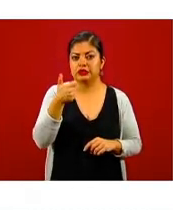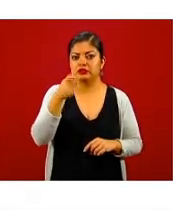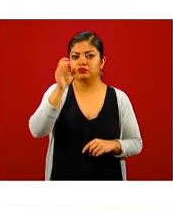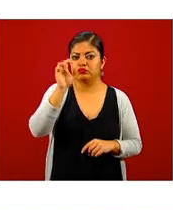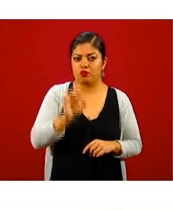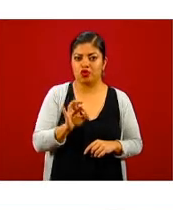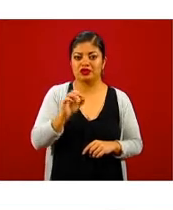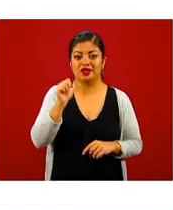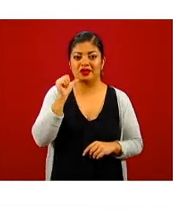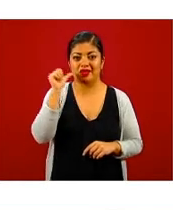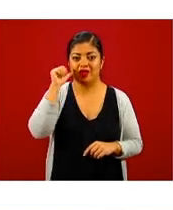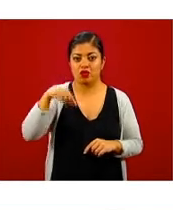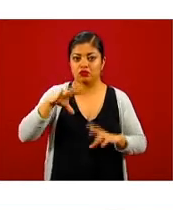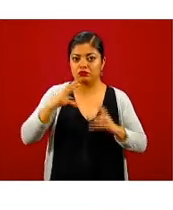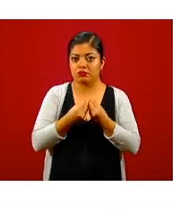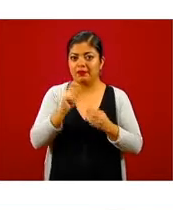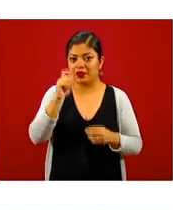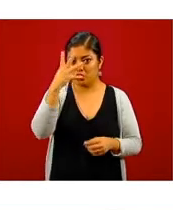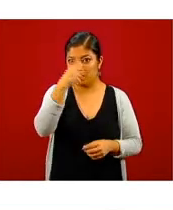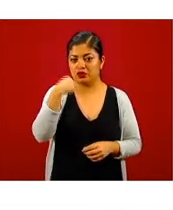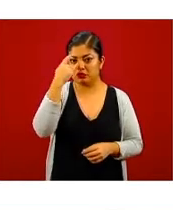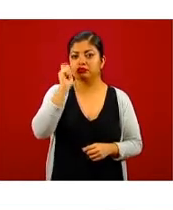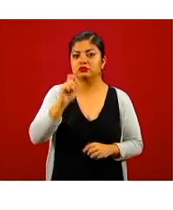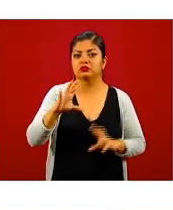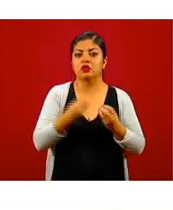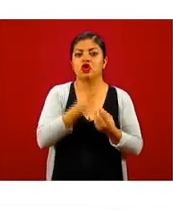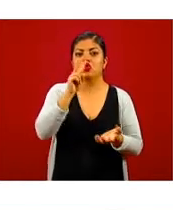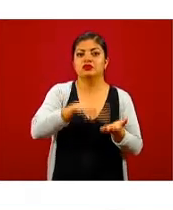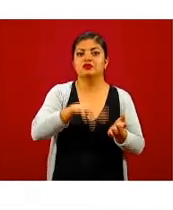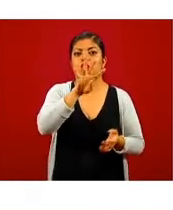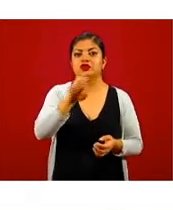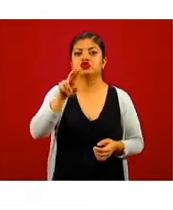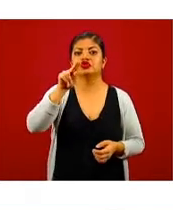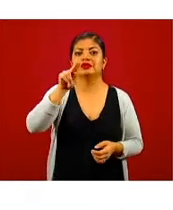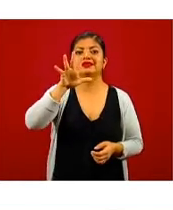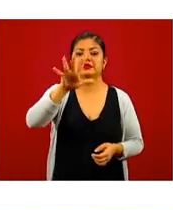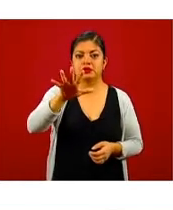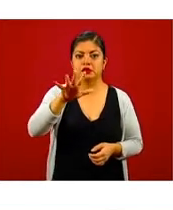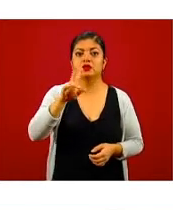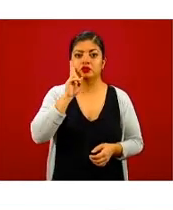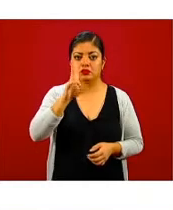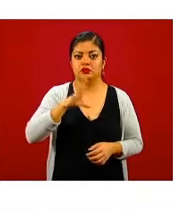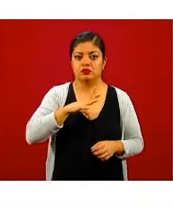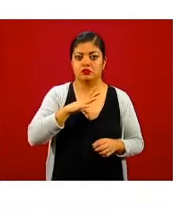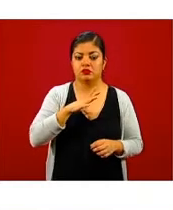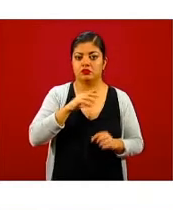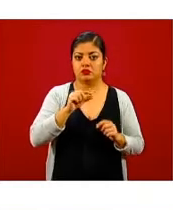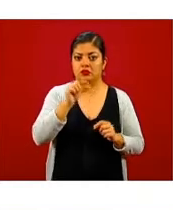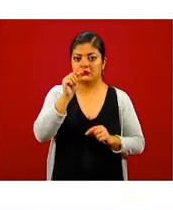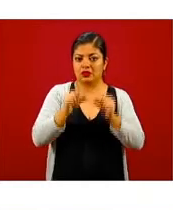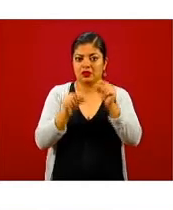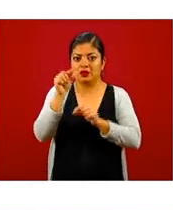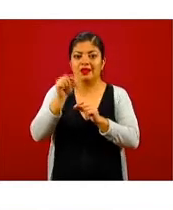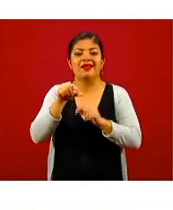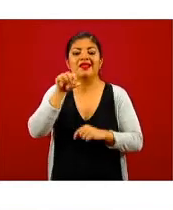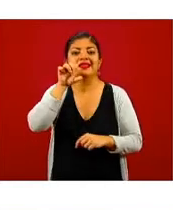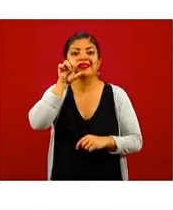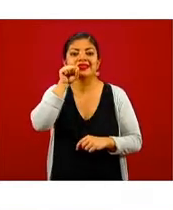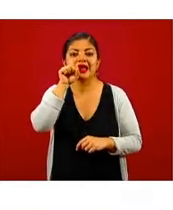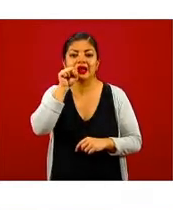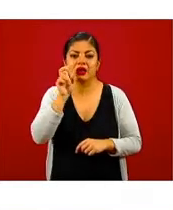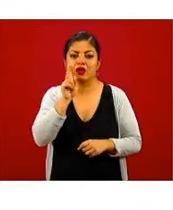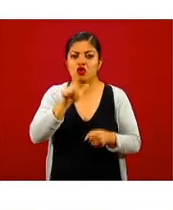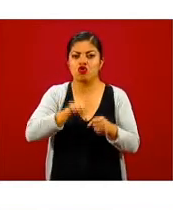71,105 cases, and the new confirmed cases number 2,485, which is an increase